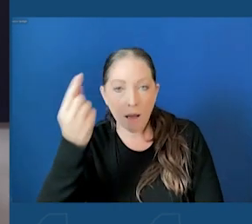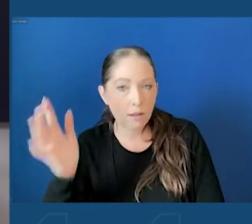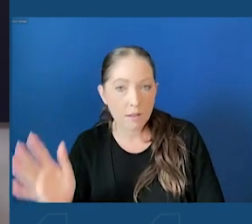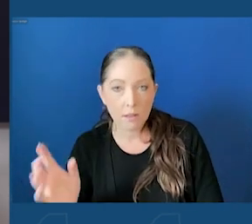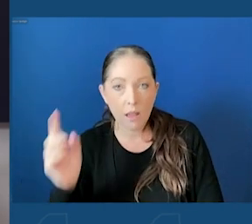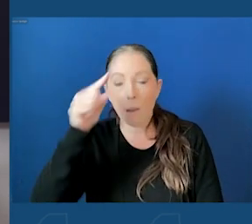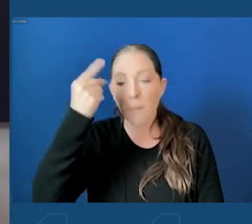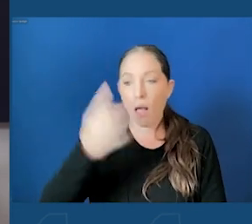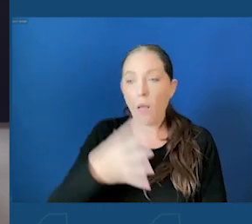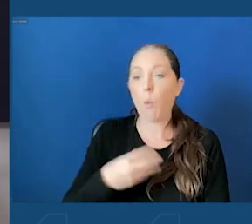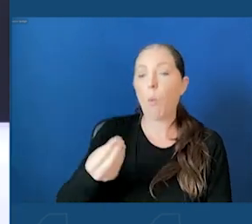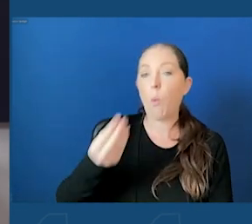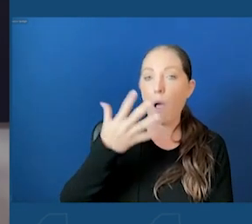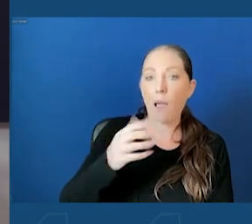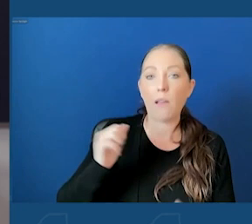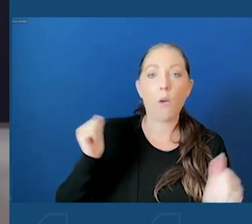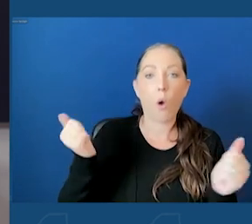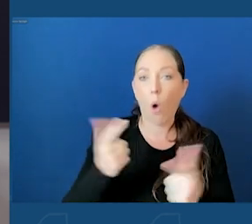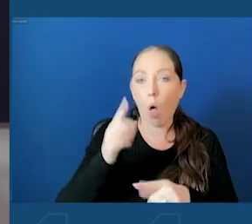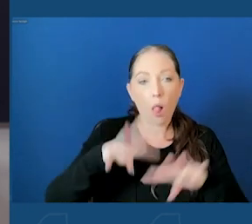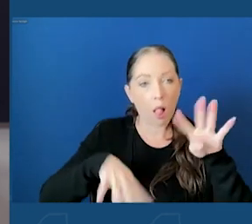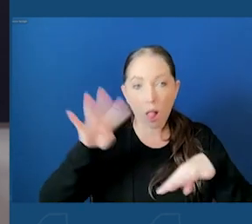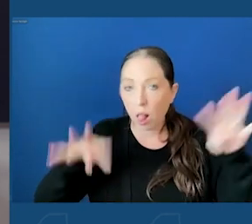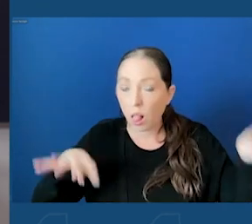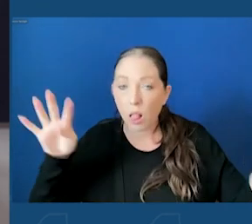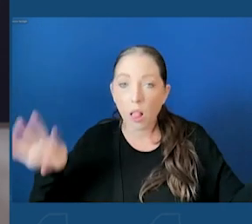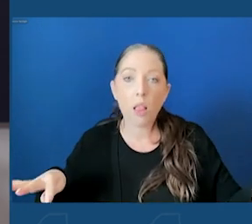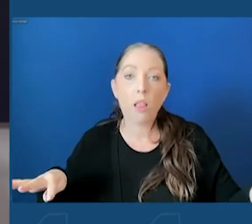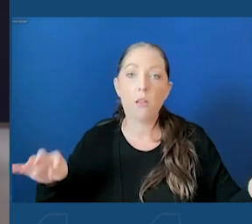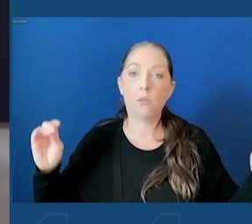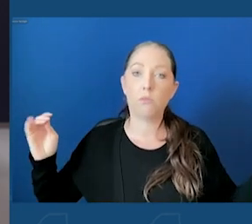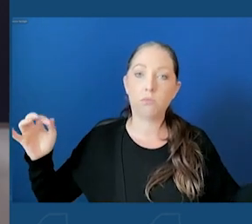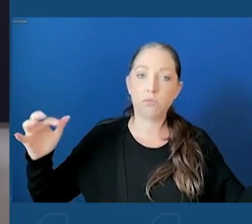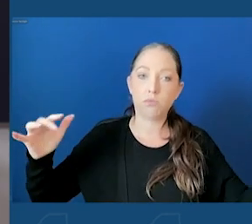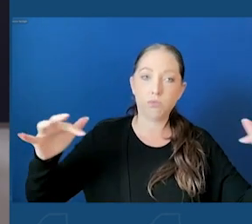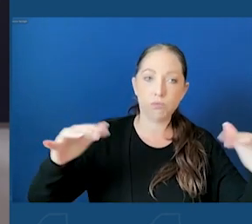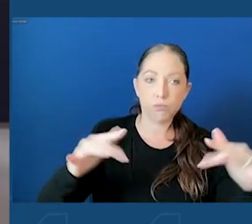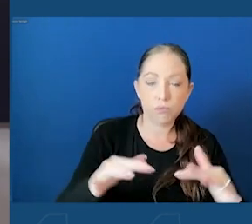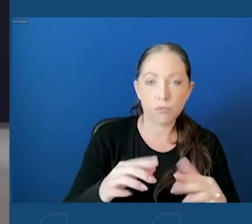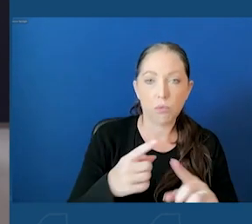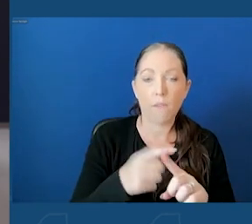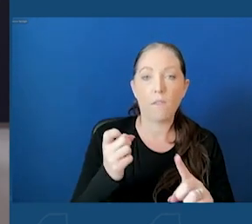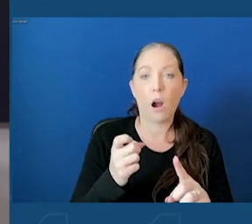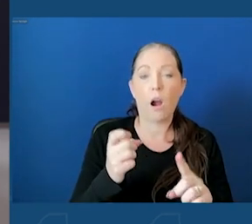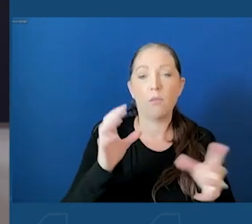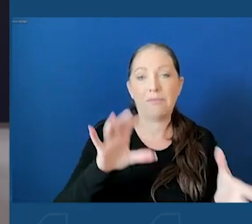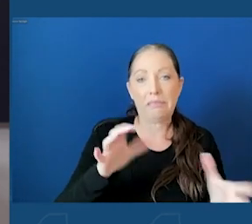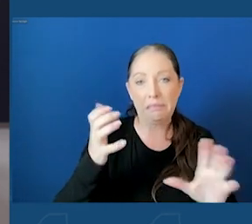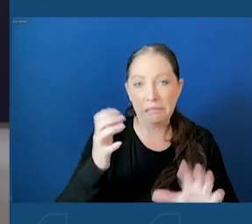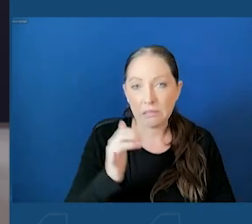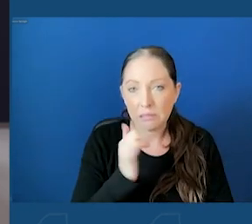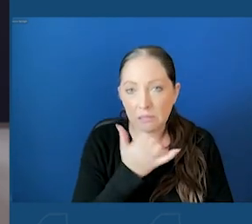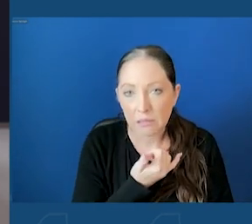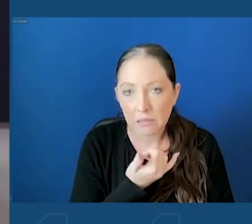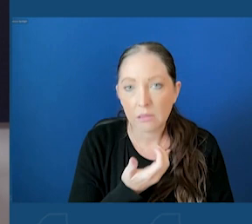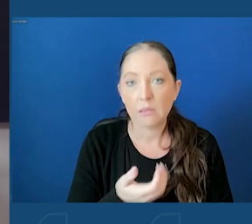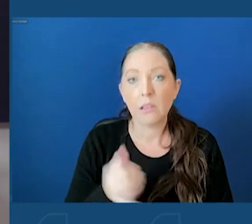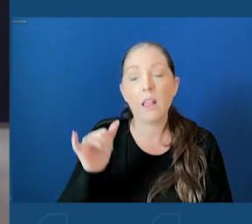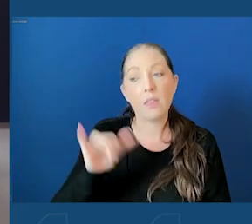all nationalities that came together from a travesty that happened here. And that's where the center